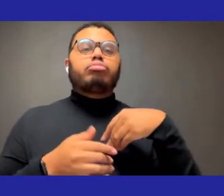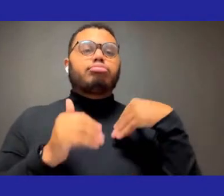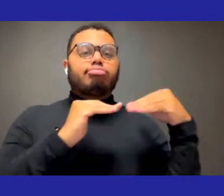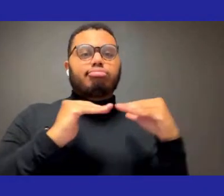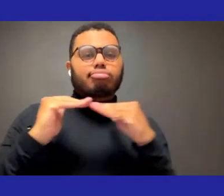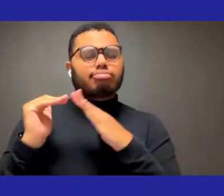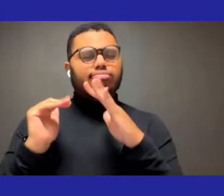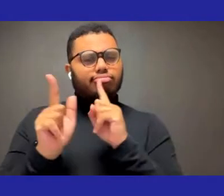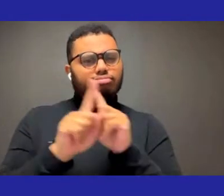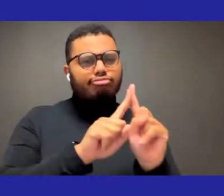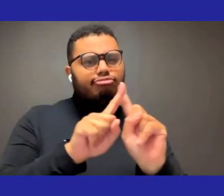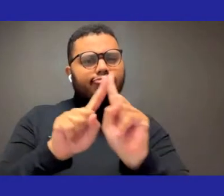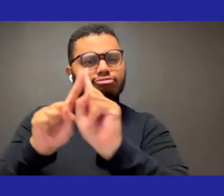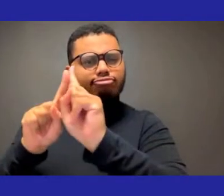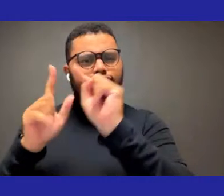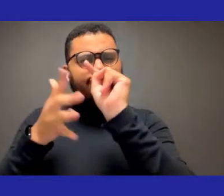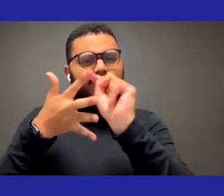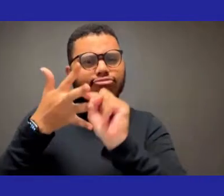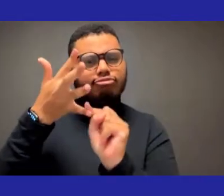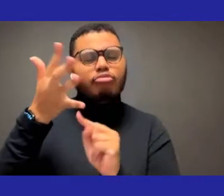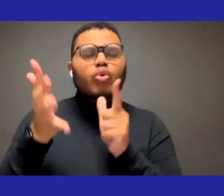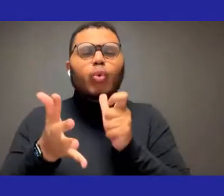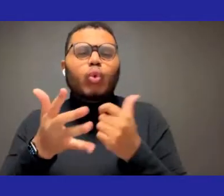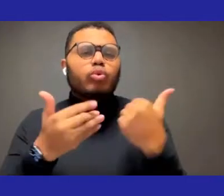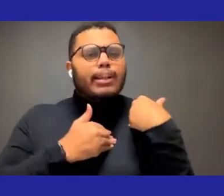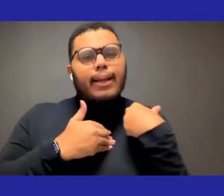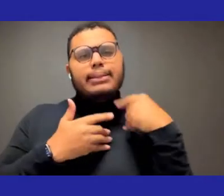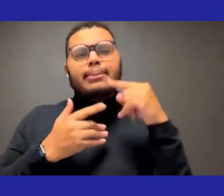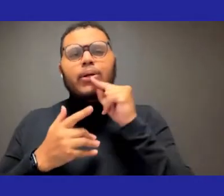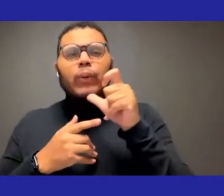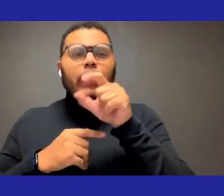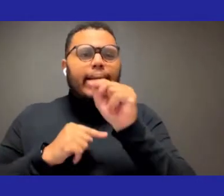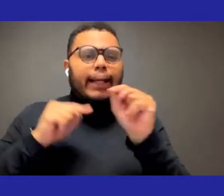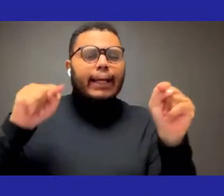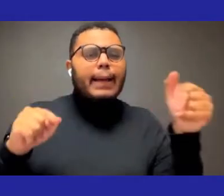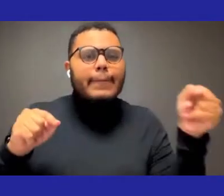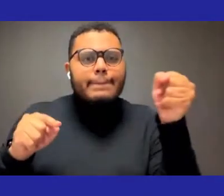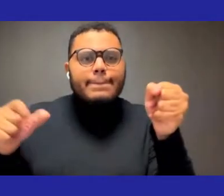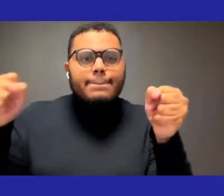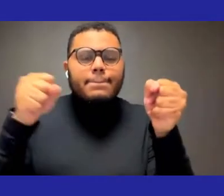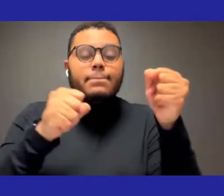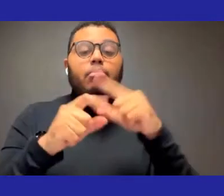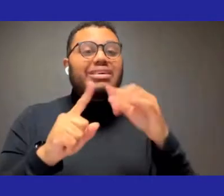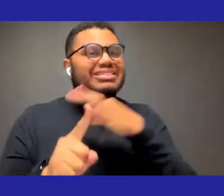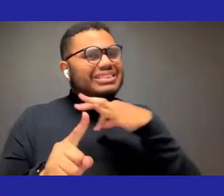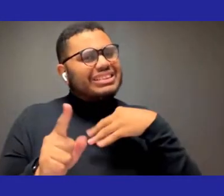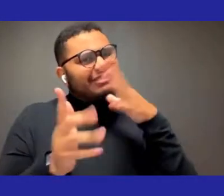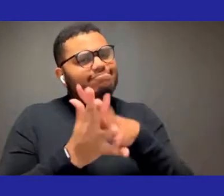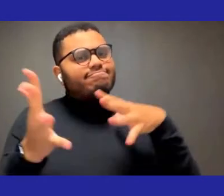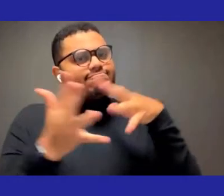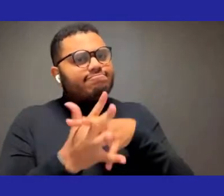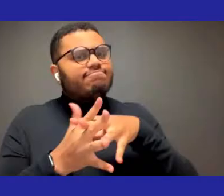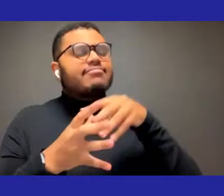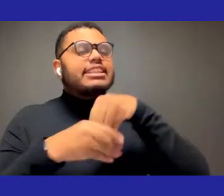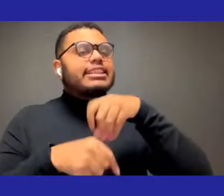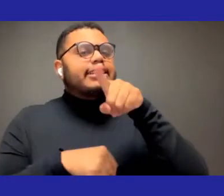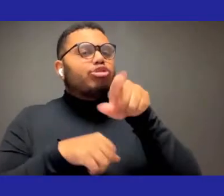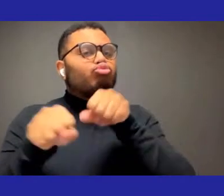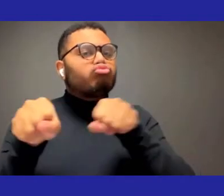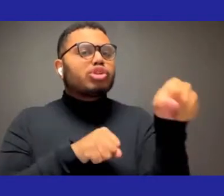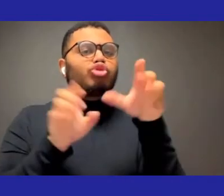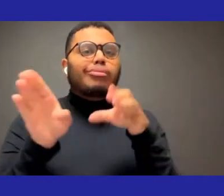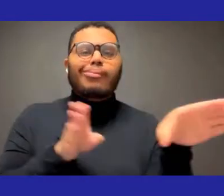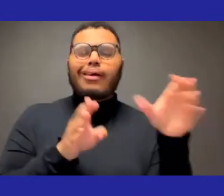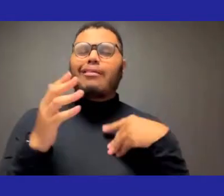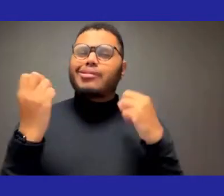with who is responsible. So we're really excited about it, but staffing is embedded within the nursing strategic plan. There are a multitude of things that